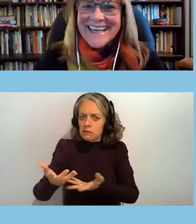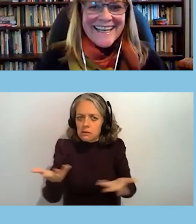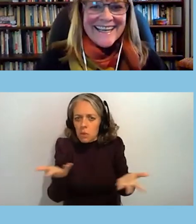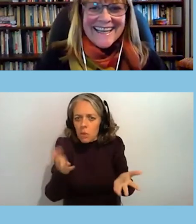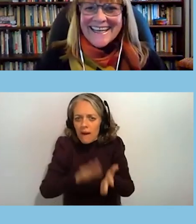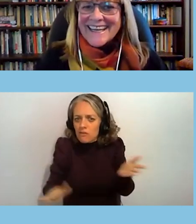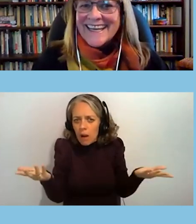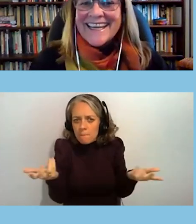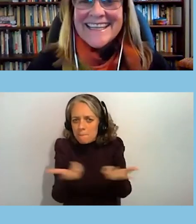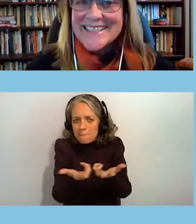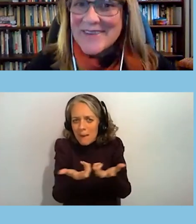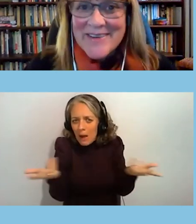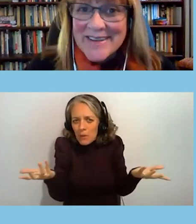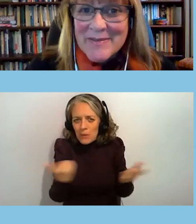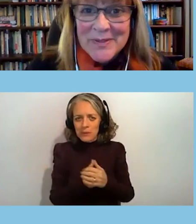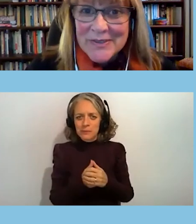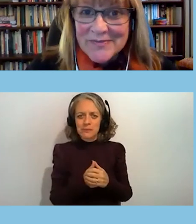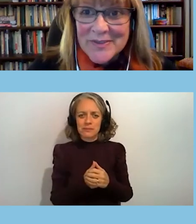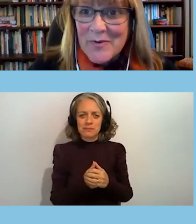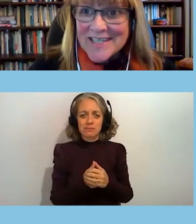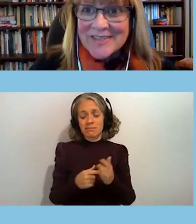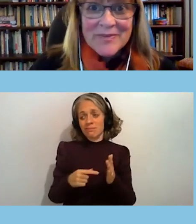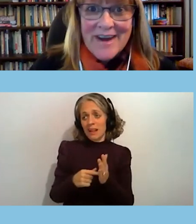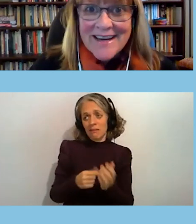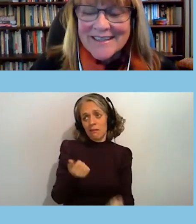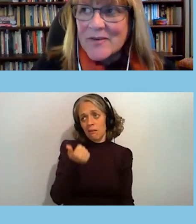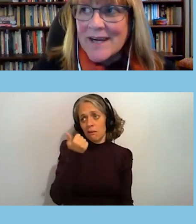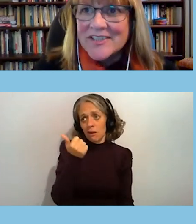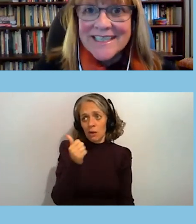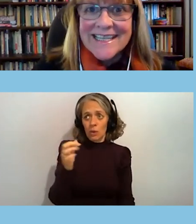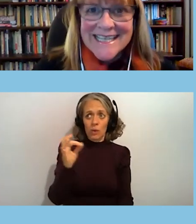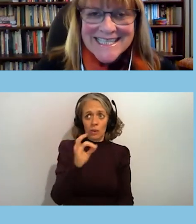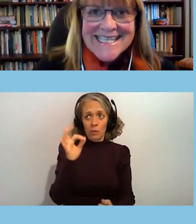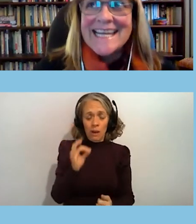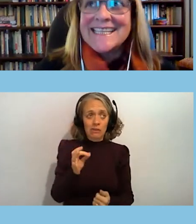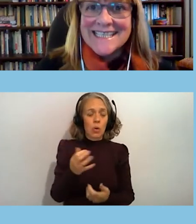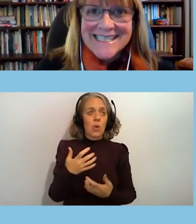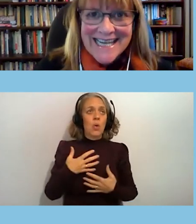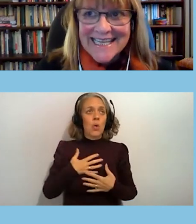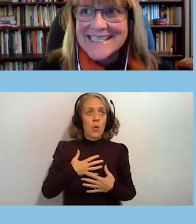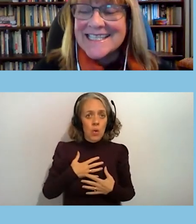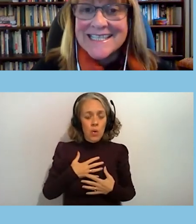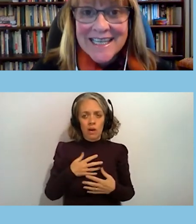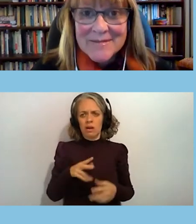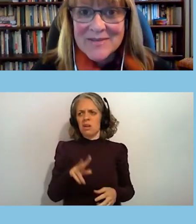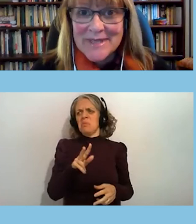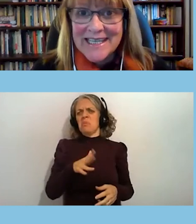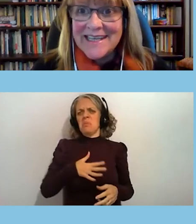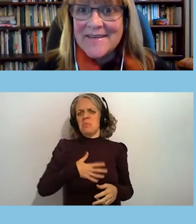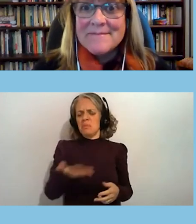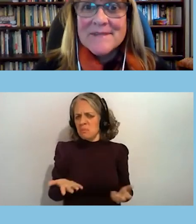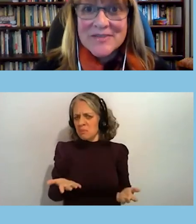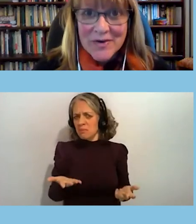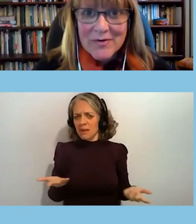how does it work? That's a beautiful question, provocative question, an aesthetic distaste that seems to